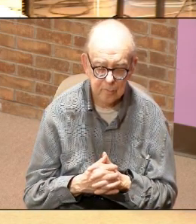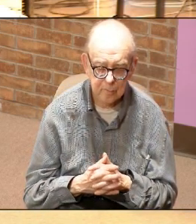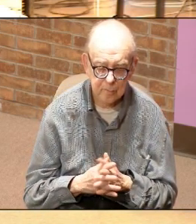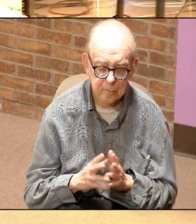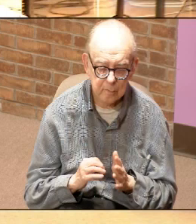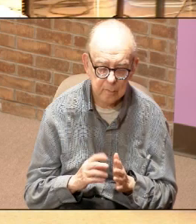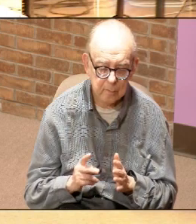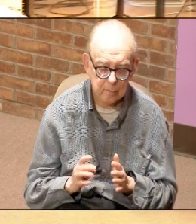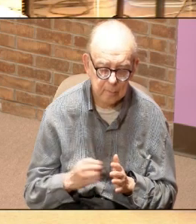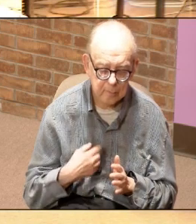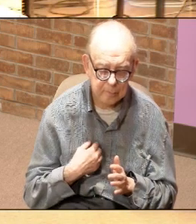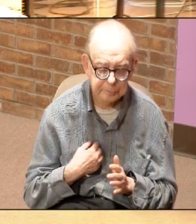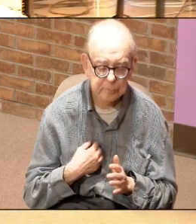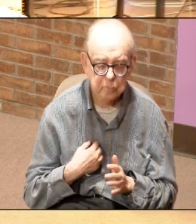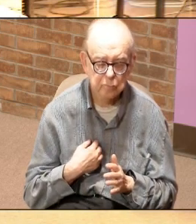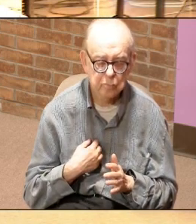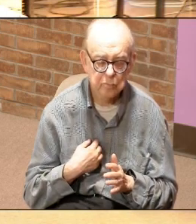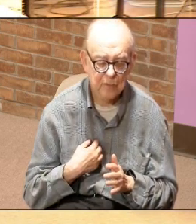Mark and I were